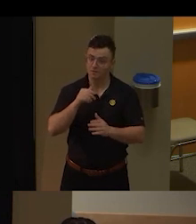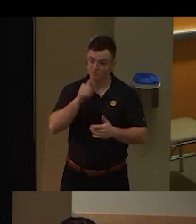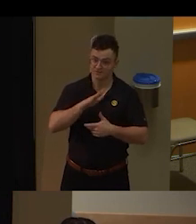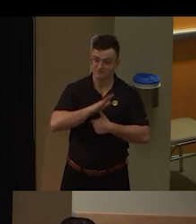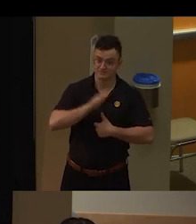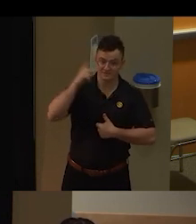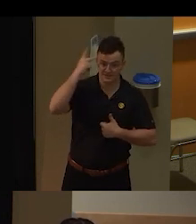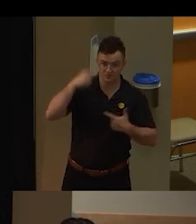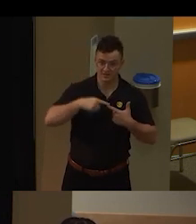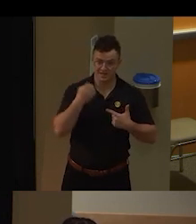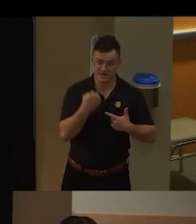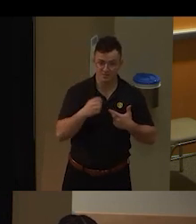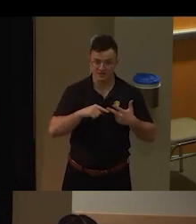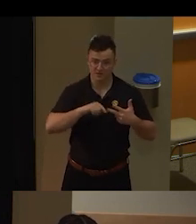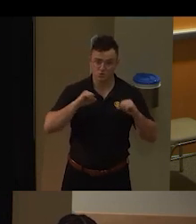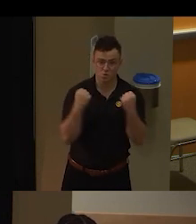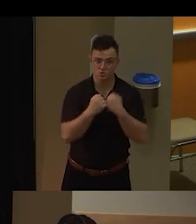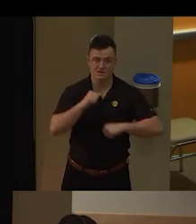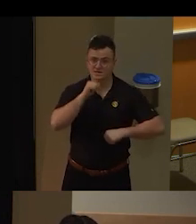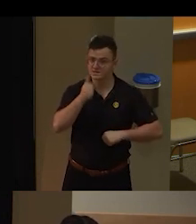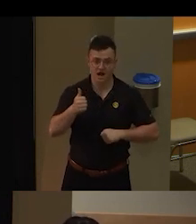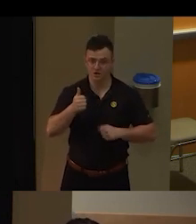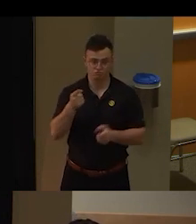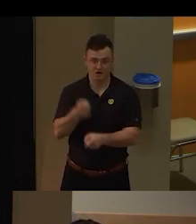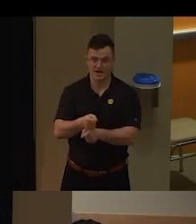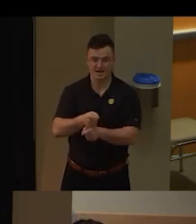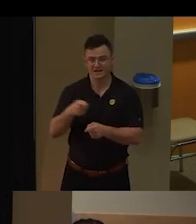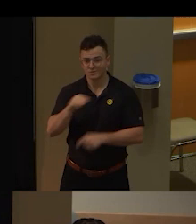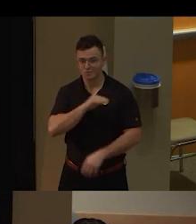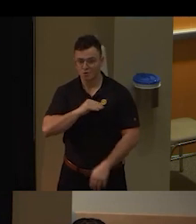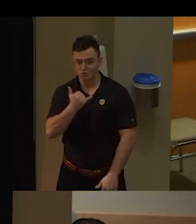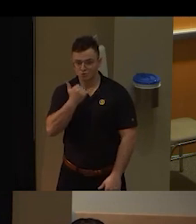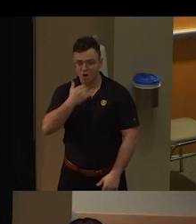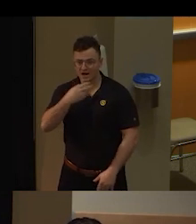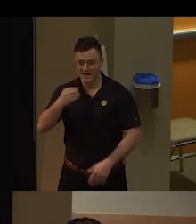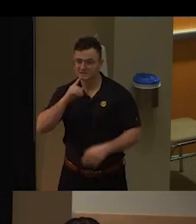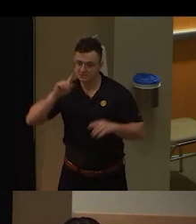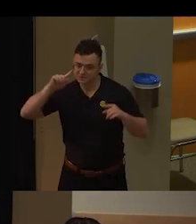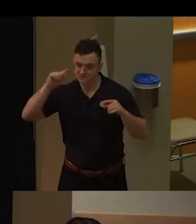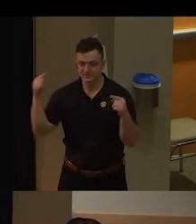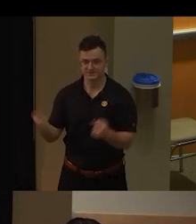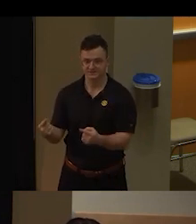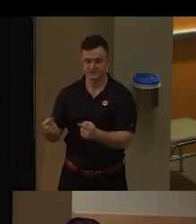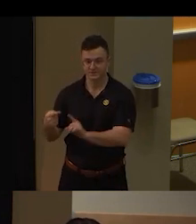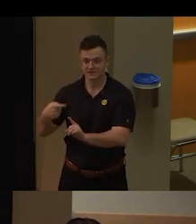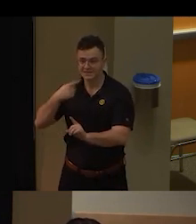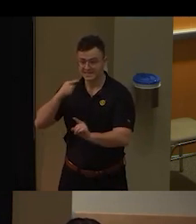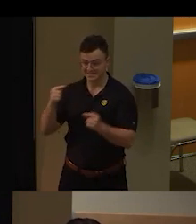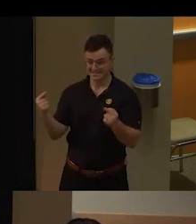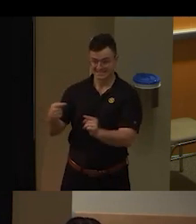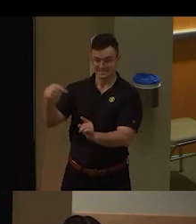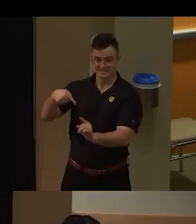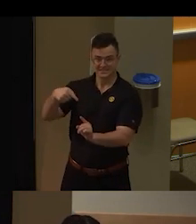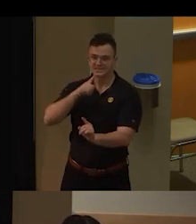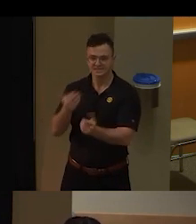and sociologically unsound, it is morally wrong and sinful. Paul Tillich said that sin is